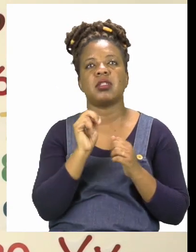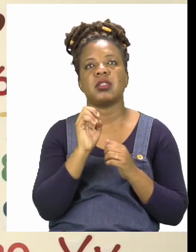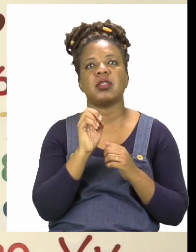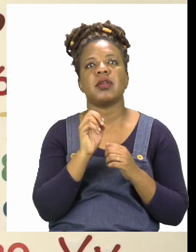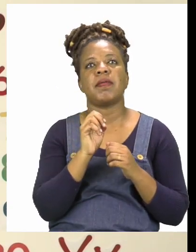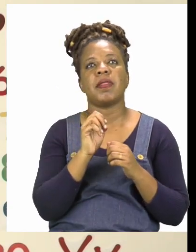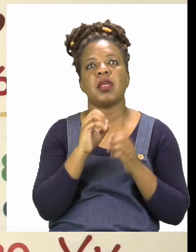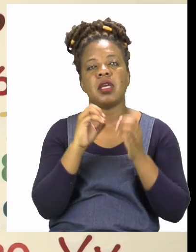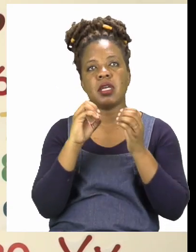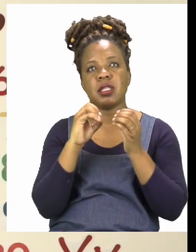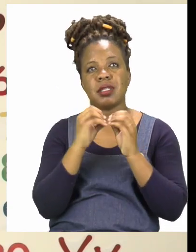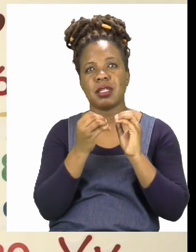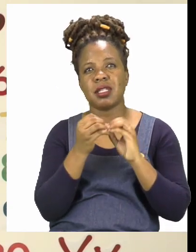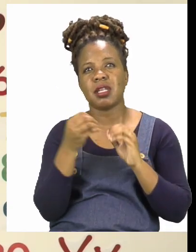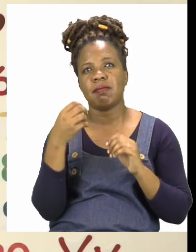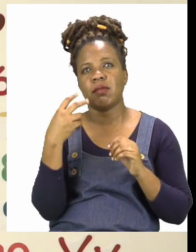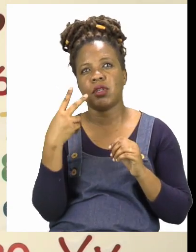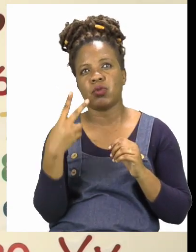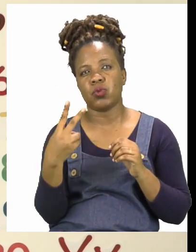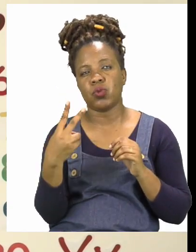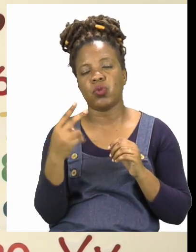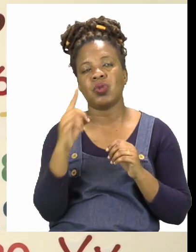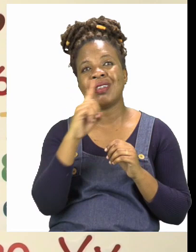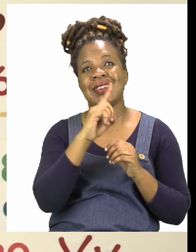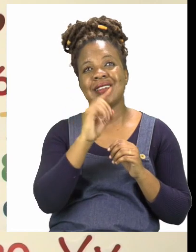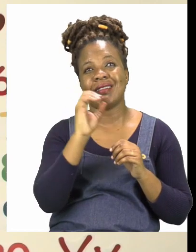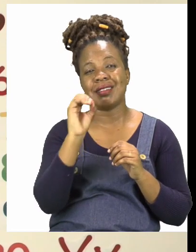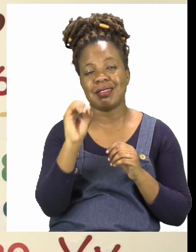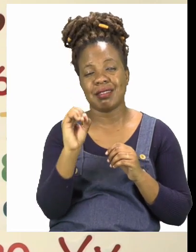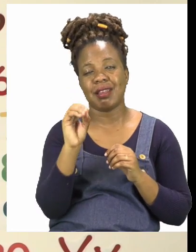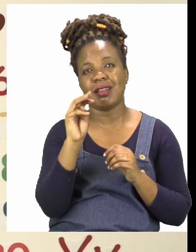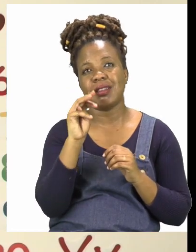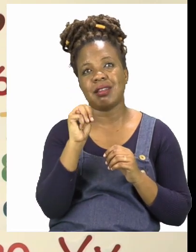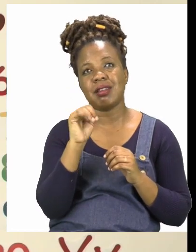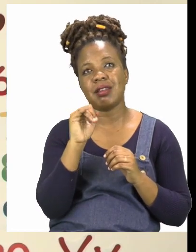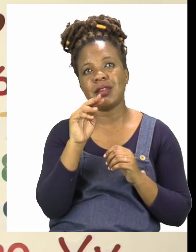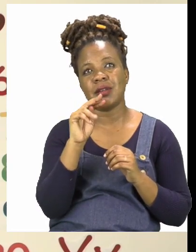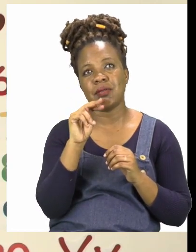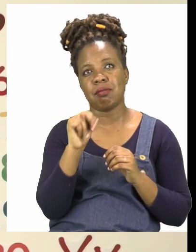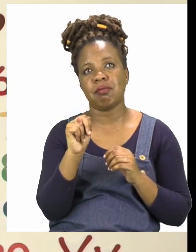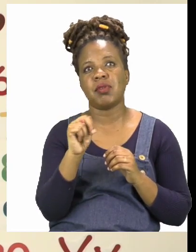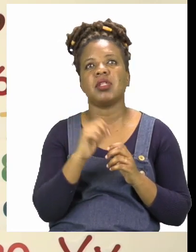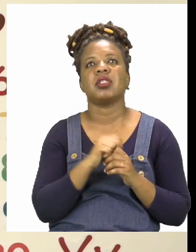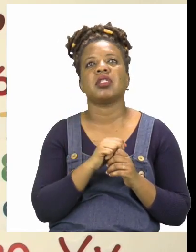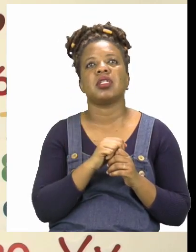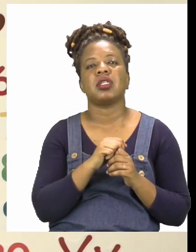6, 7, 8, 9, 10 minutes, and we count another 5,